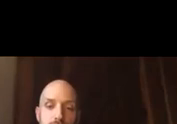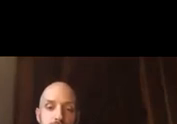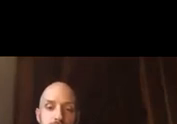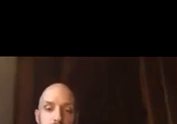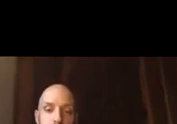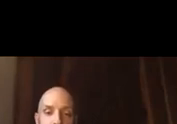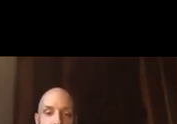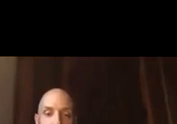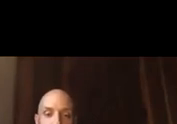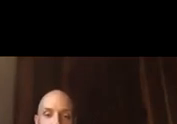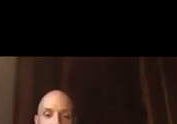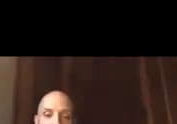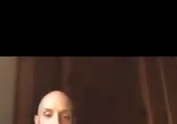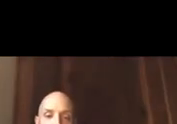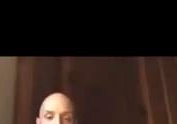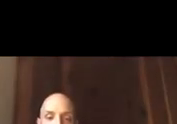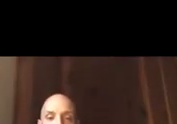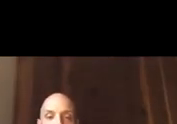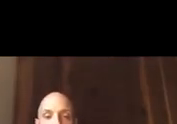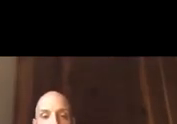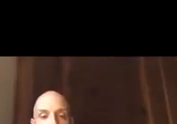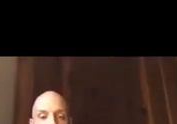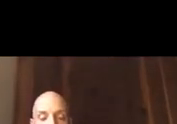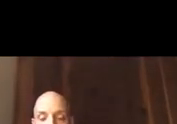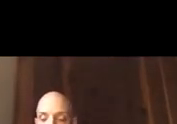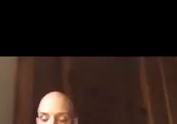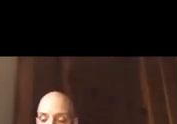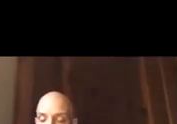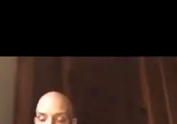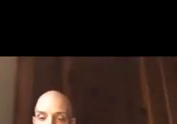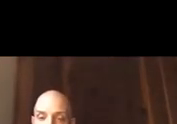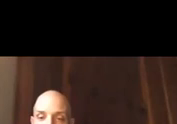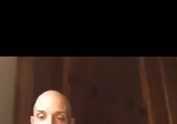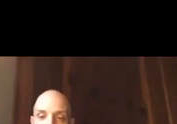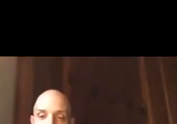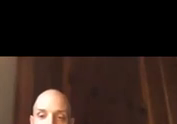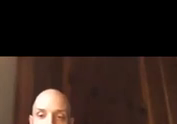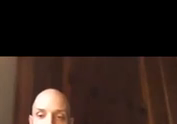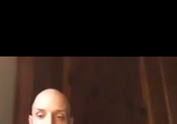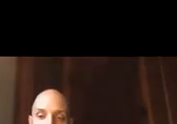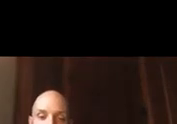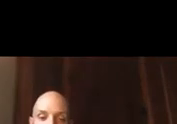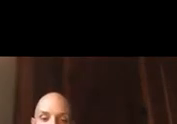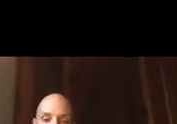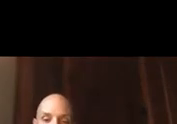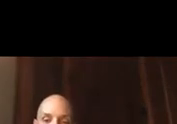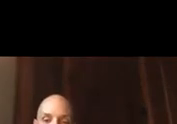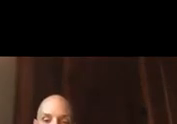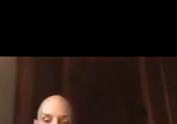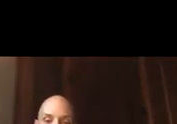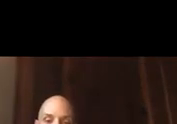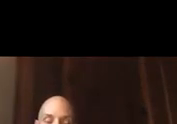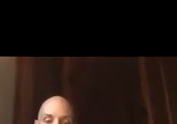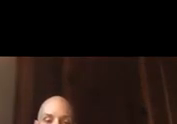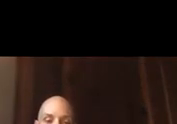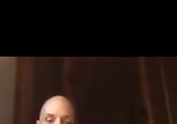think, the hope is to kind of continue it so that it becomes just another tool in our tool belt. Not to replace any of the